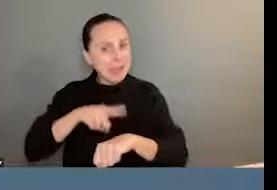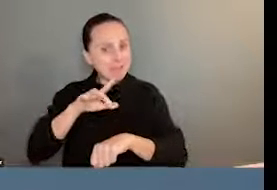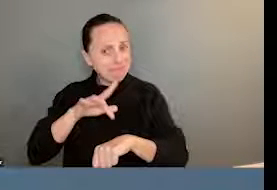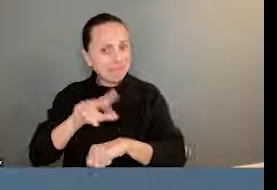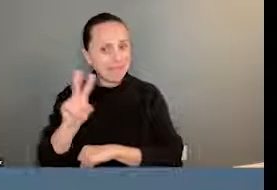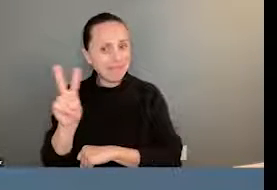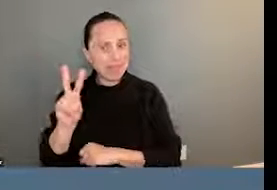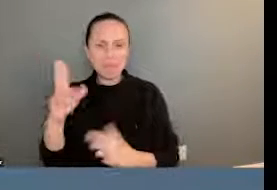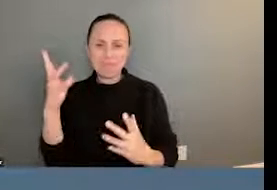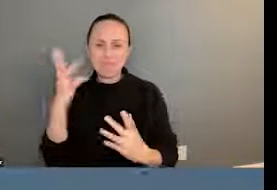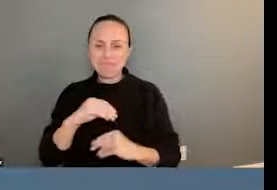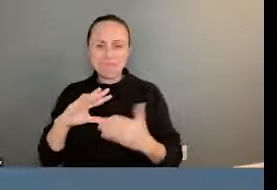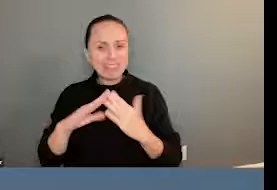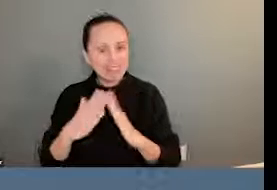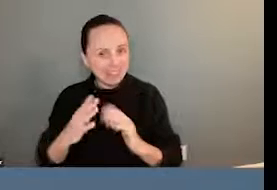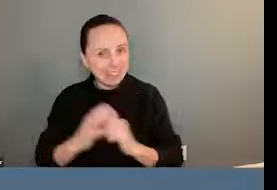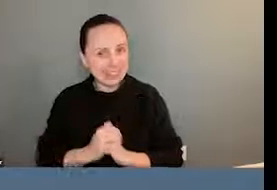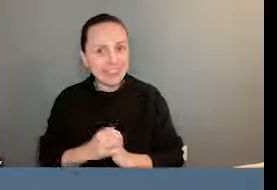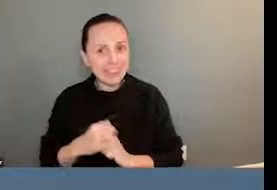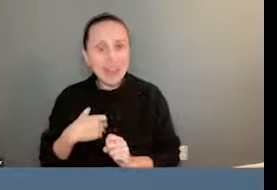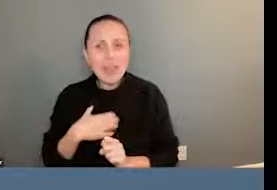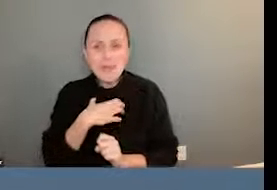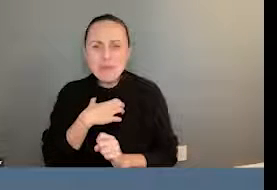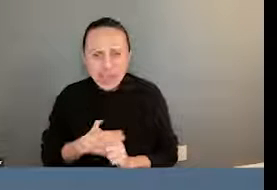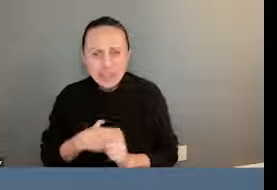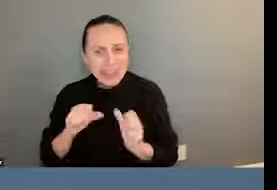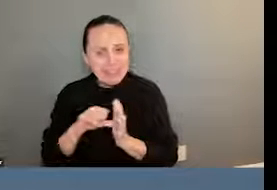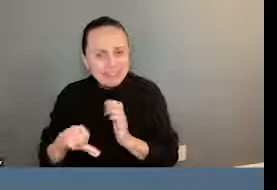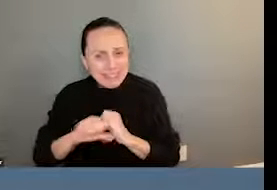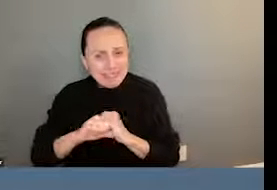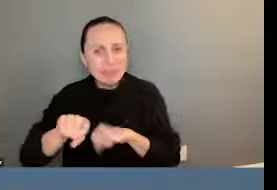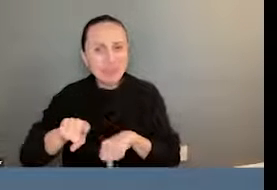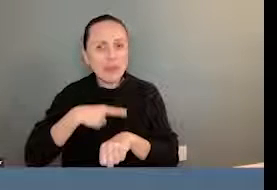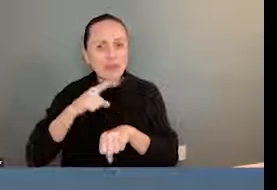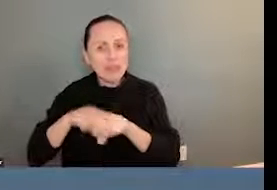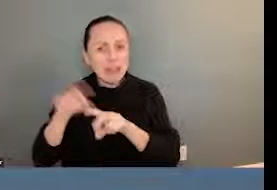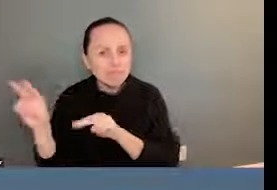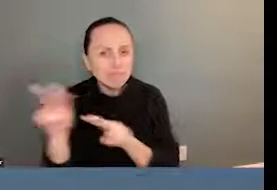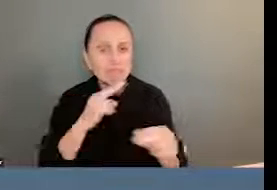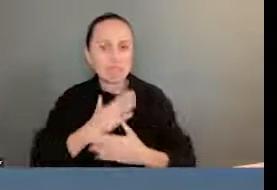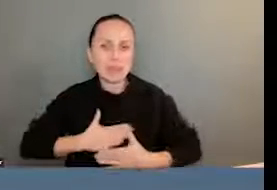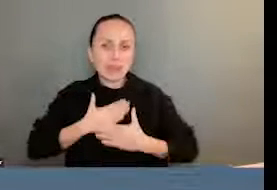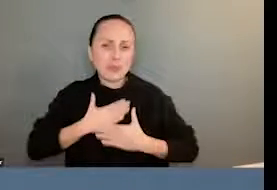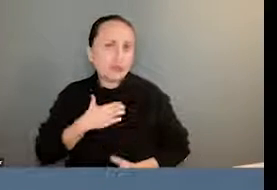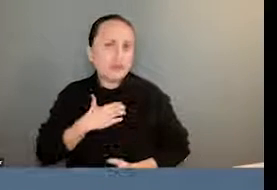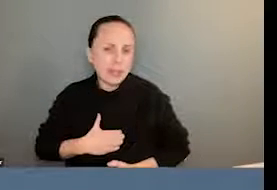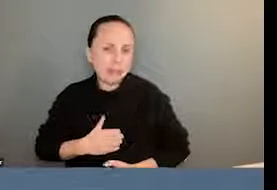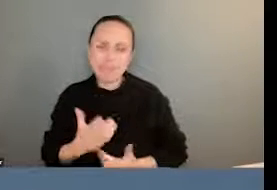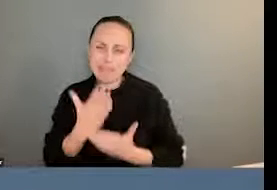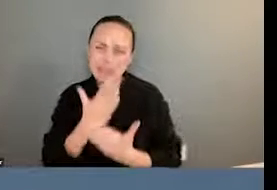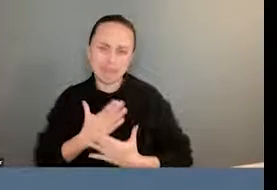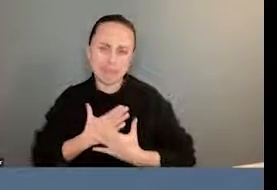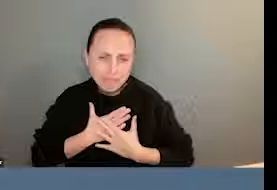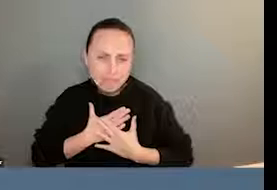quite an extraordinary city, one that I wish I had more time to enjoy and experience. So thank you all from the bottom of my heart